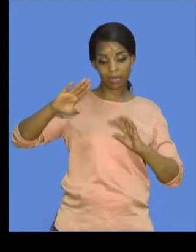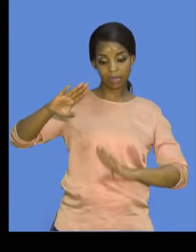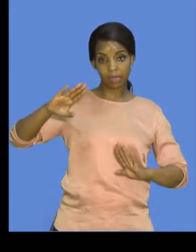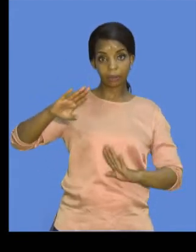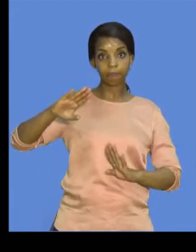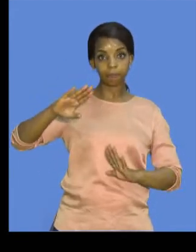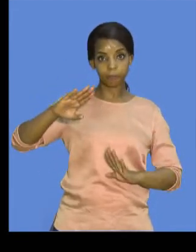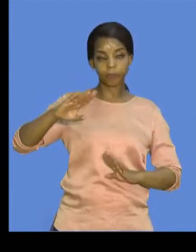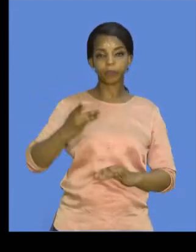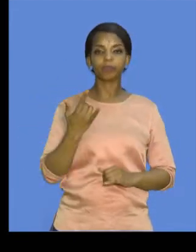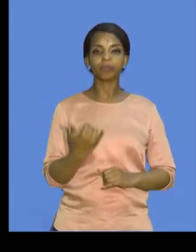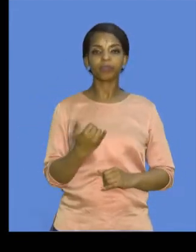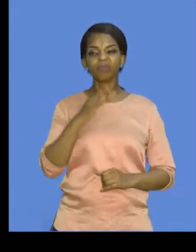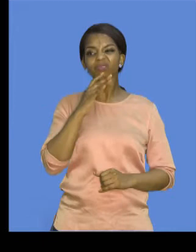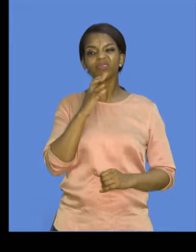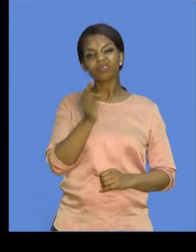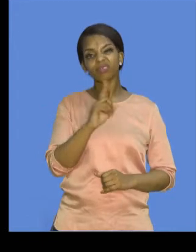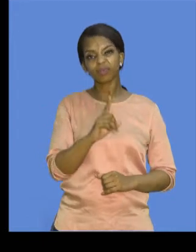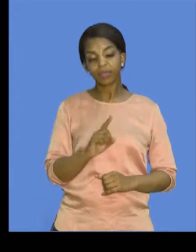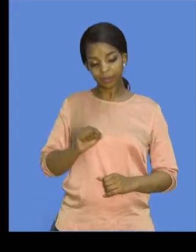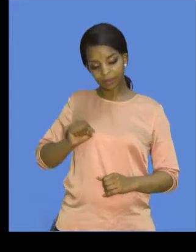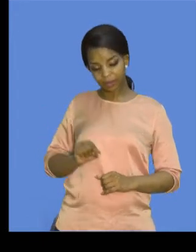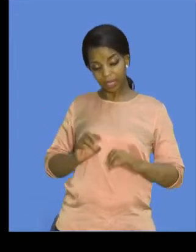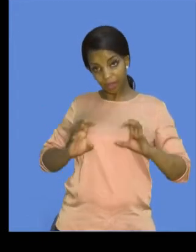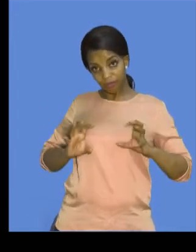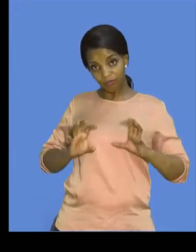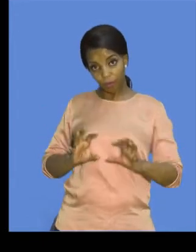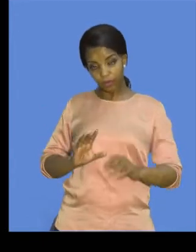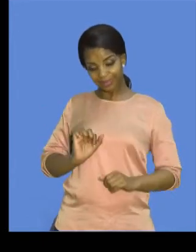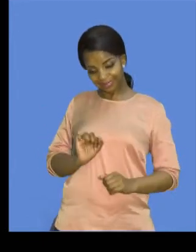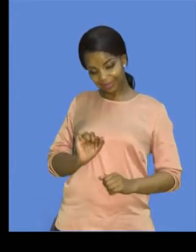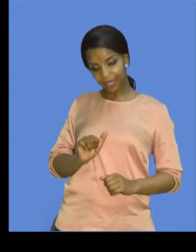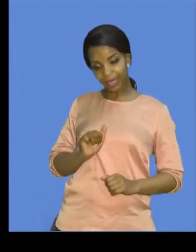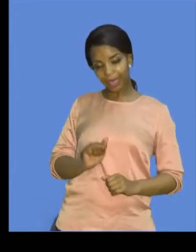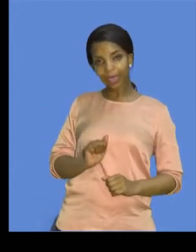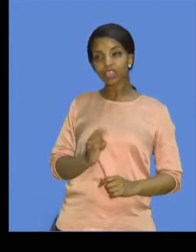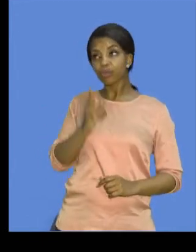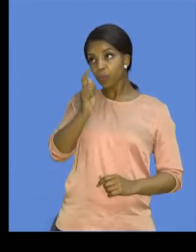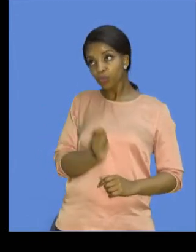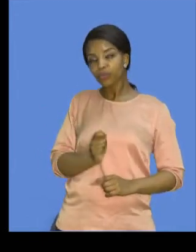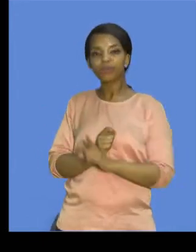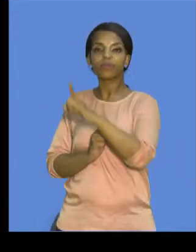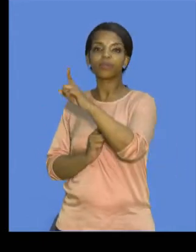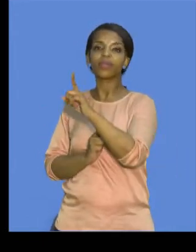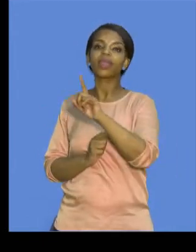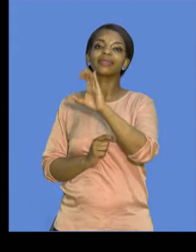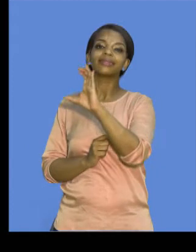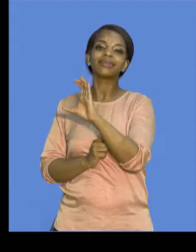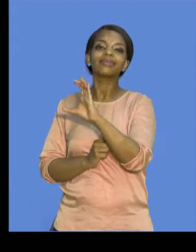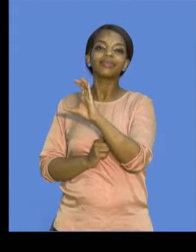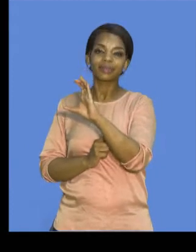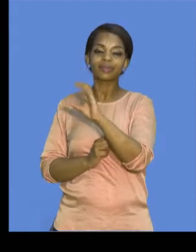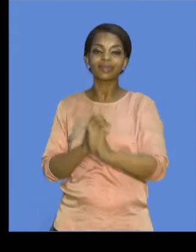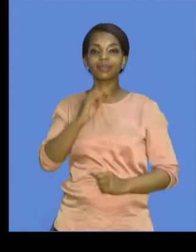by A on C. So this vector diagram actually is a